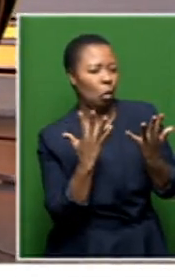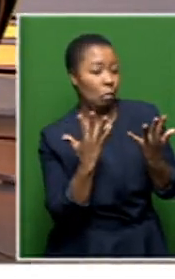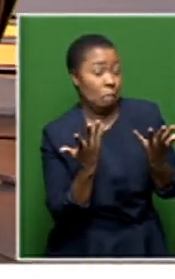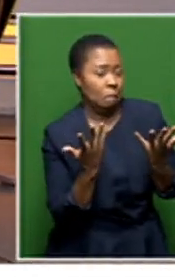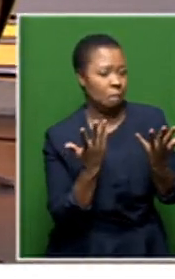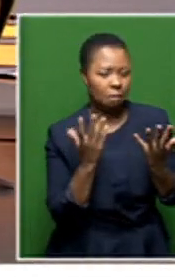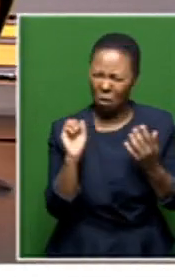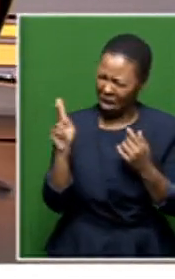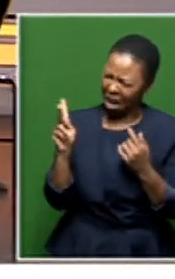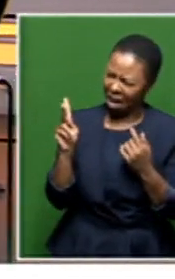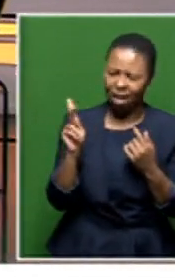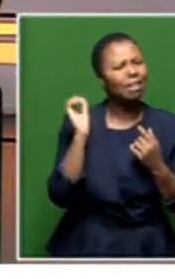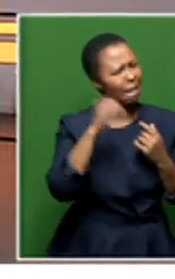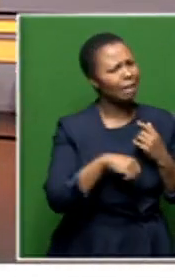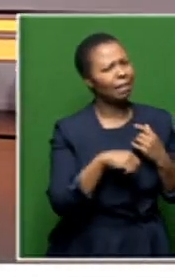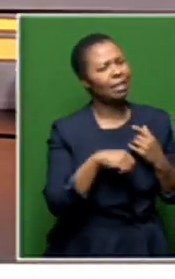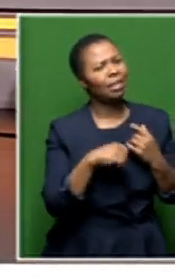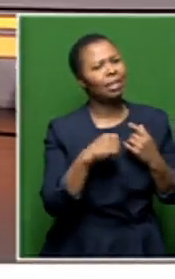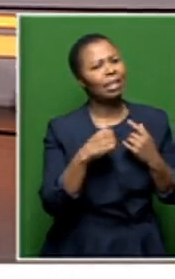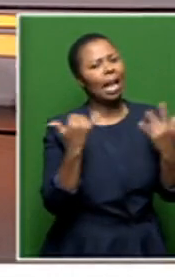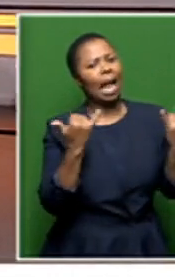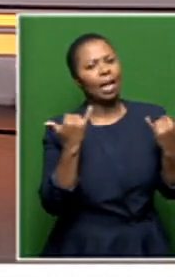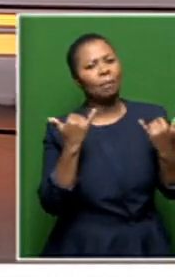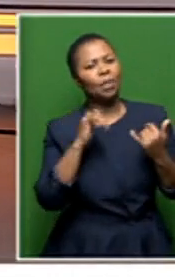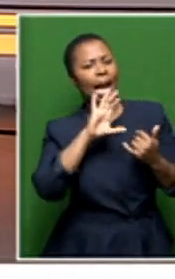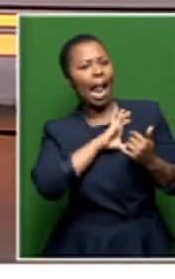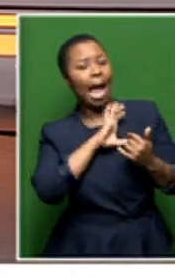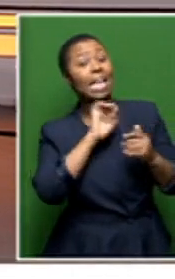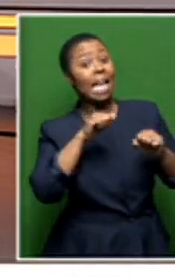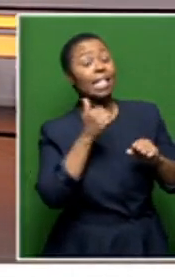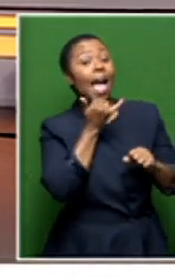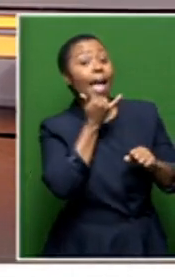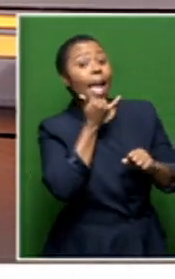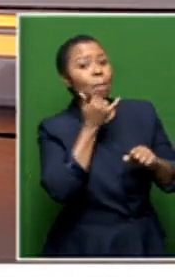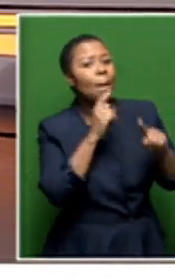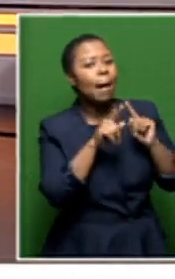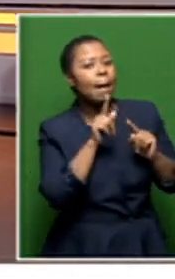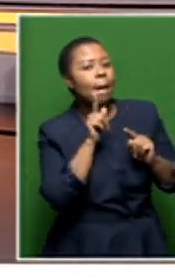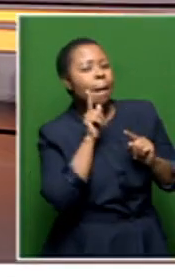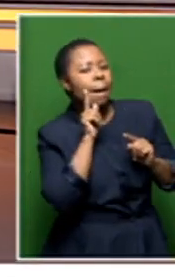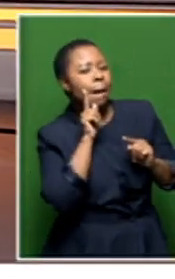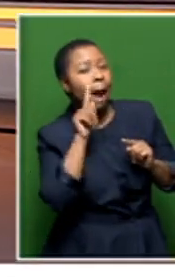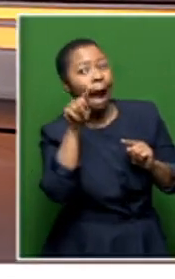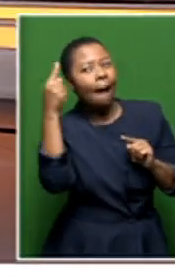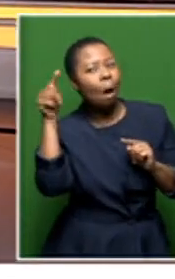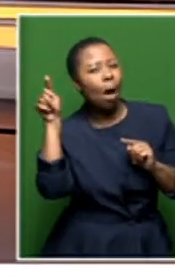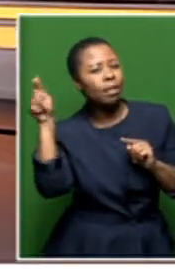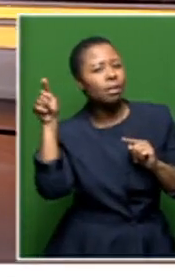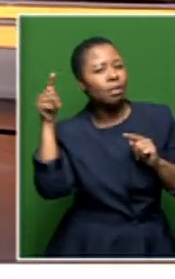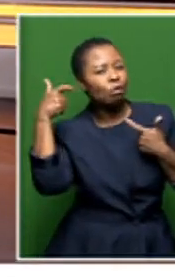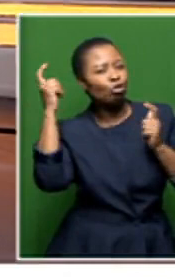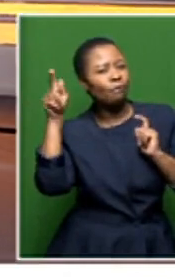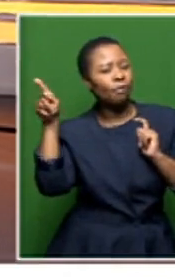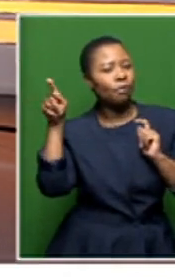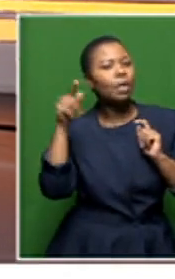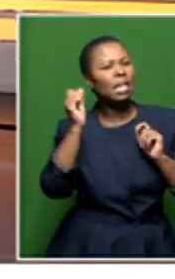Okay. Yes. So you'd have a client, yes, they are happy, but they think, let me try the other one. Yes.